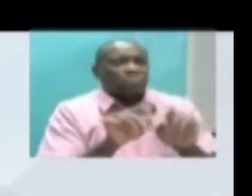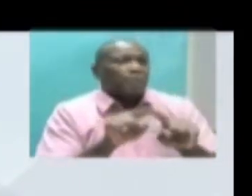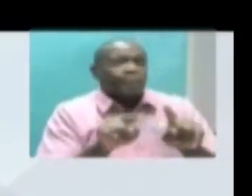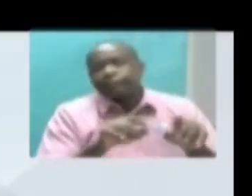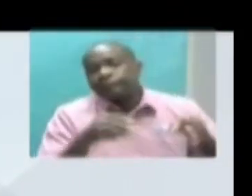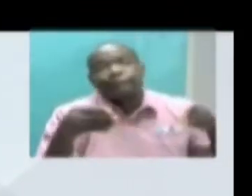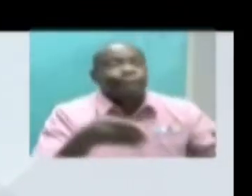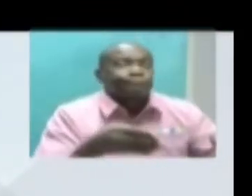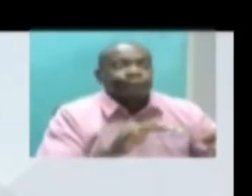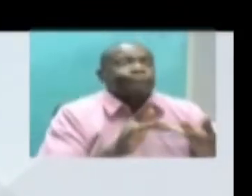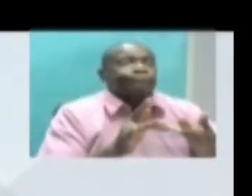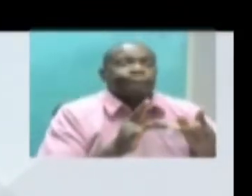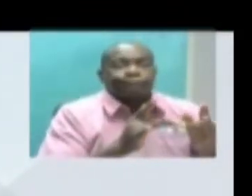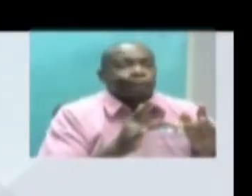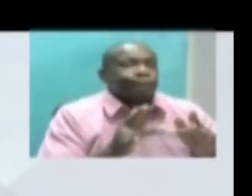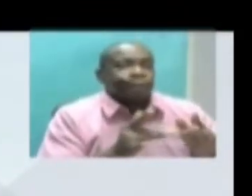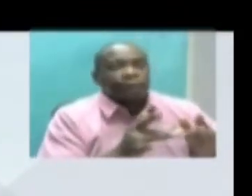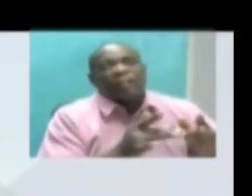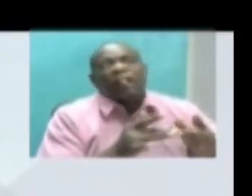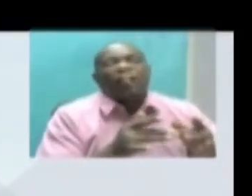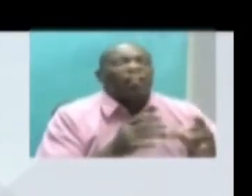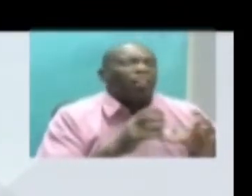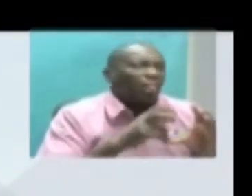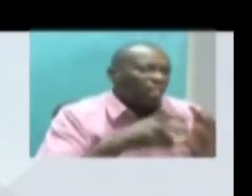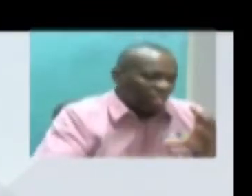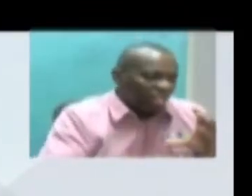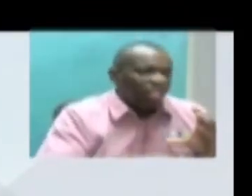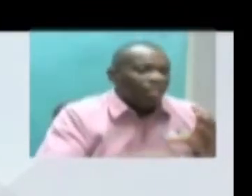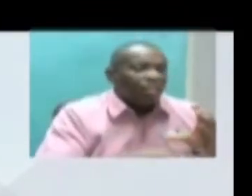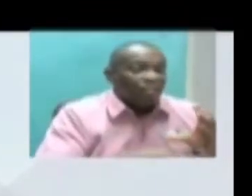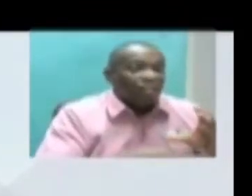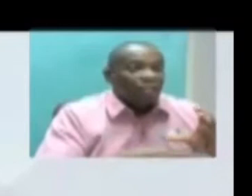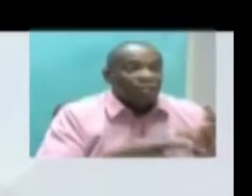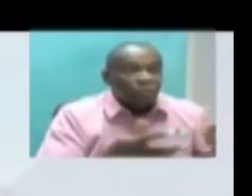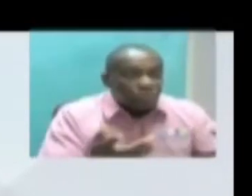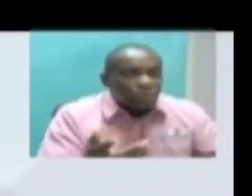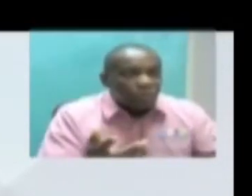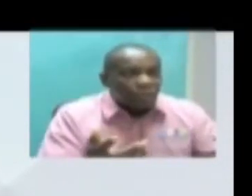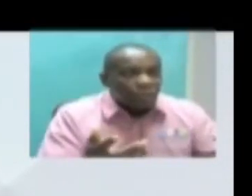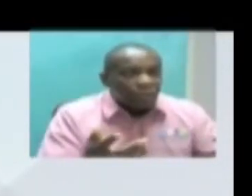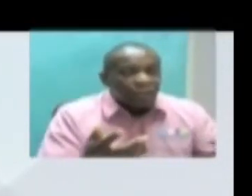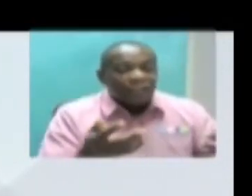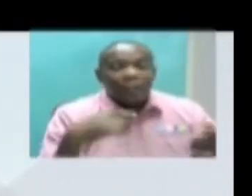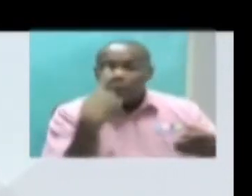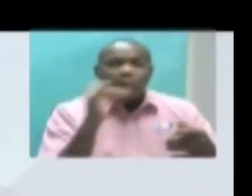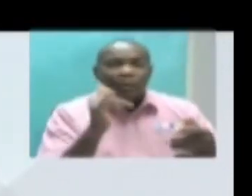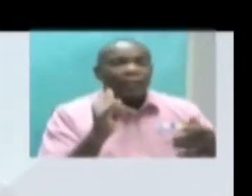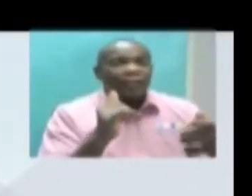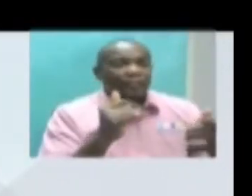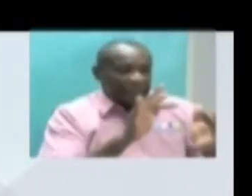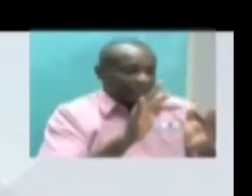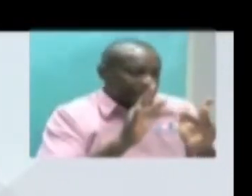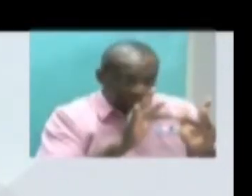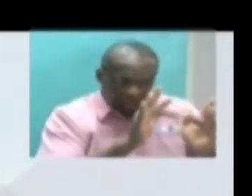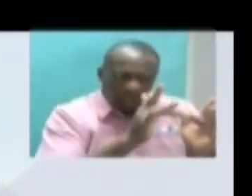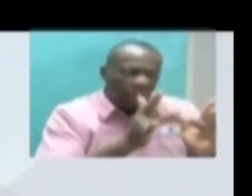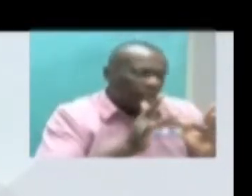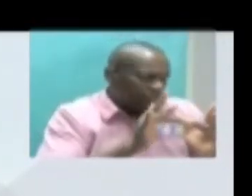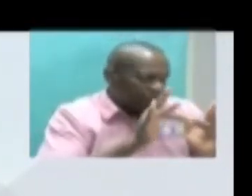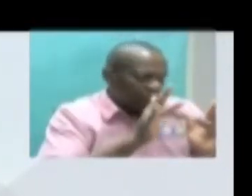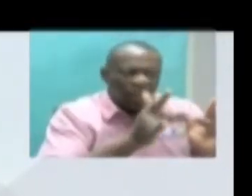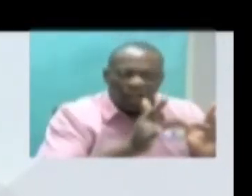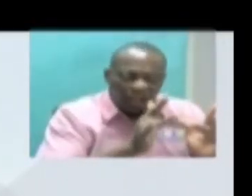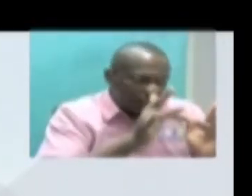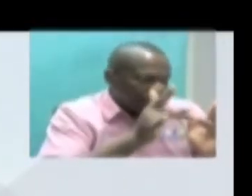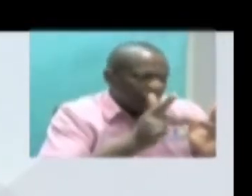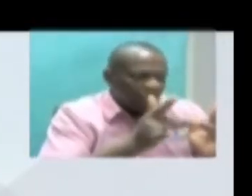much. You know, almost as if you've consumed all of the content that the internet had for you, and now you're just looking for things. And that's